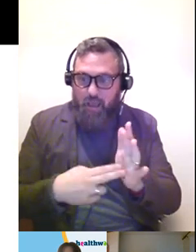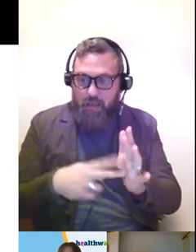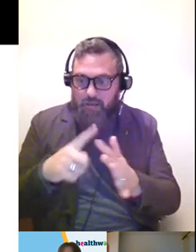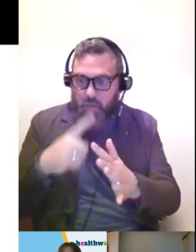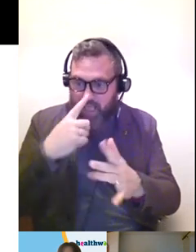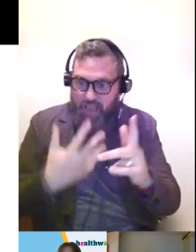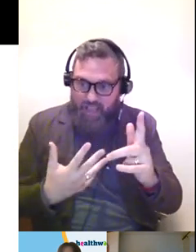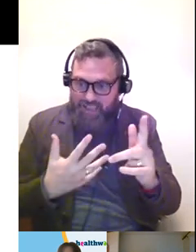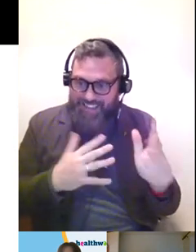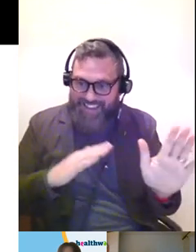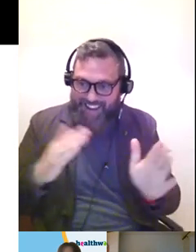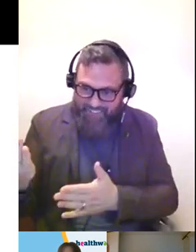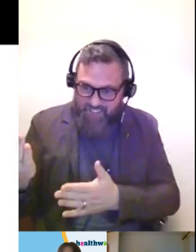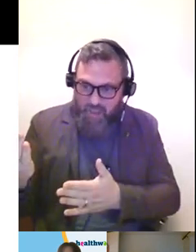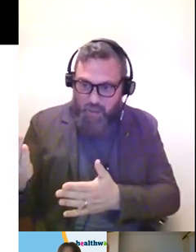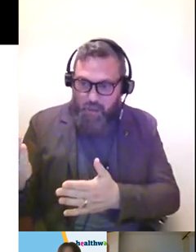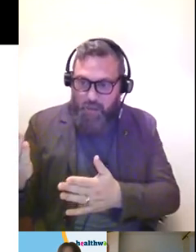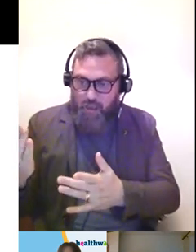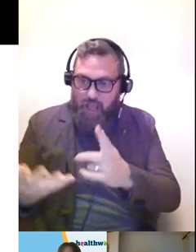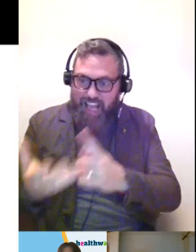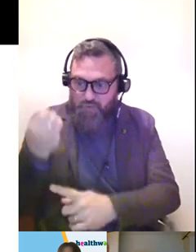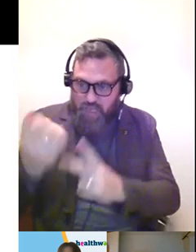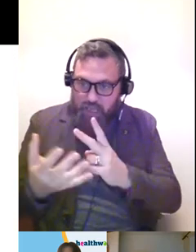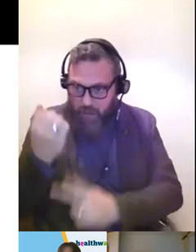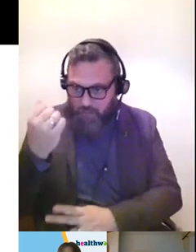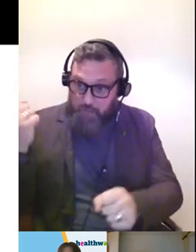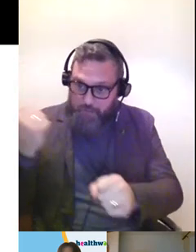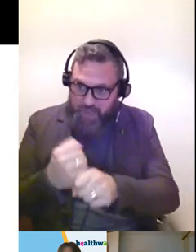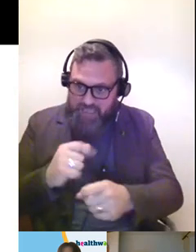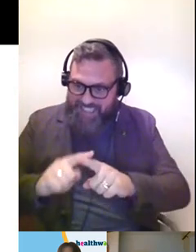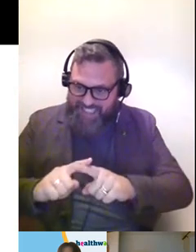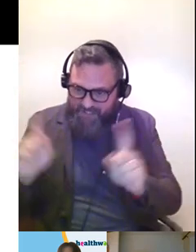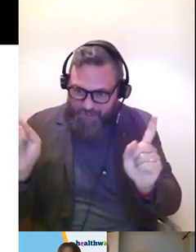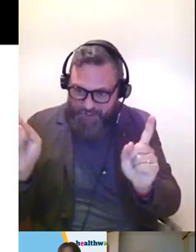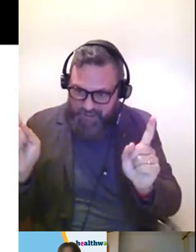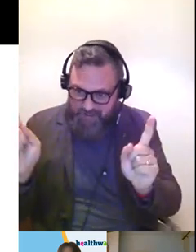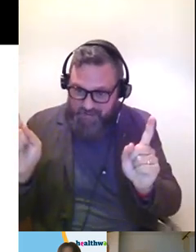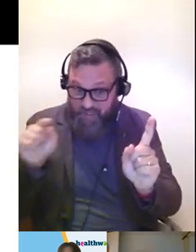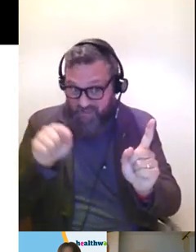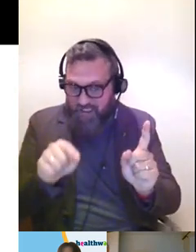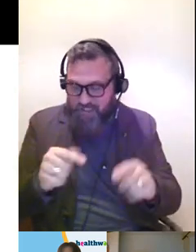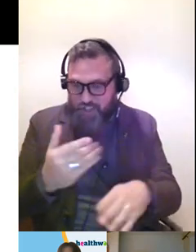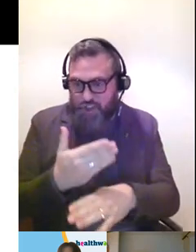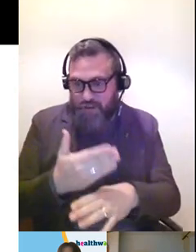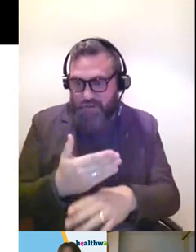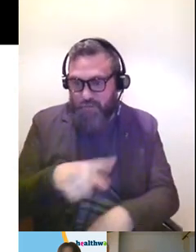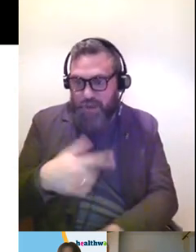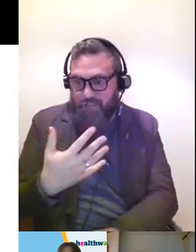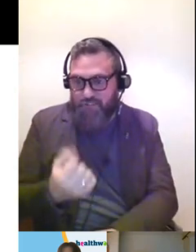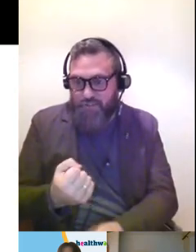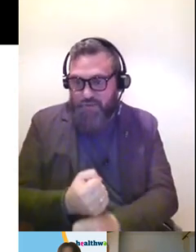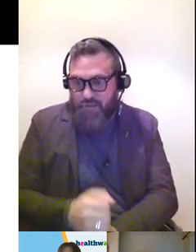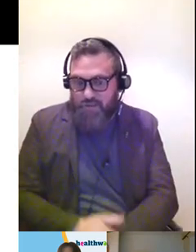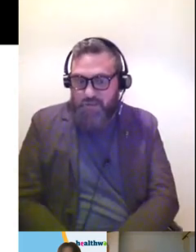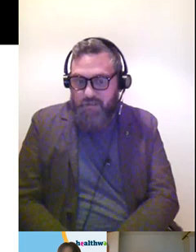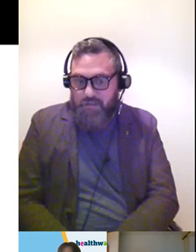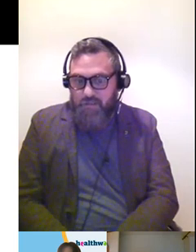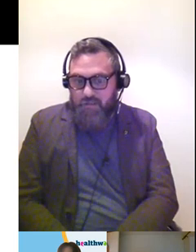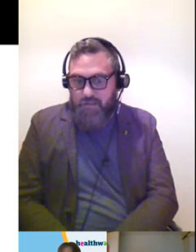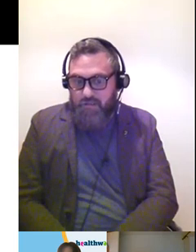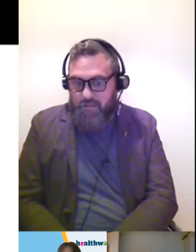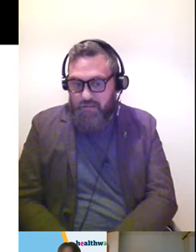that are going to make a difference to our population. That's the task that we've got ahead of us. So it was really just to